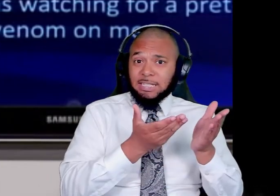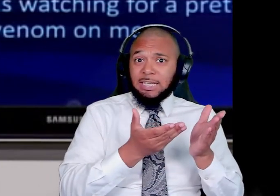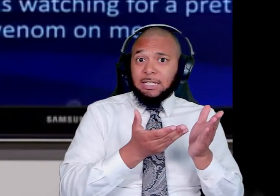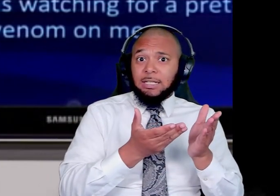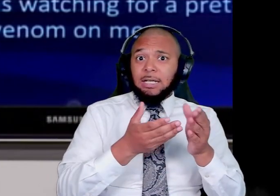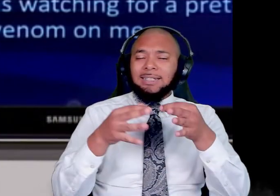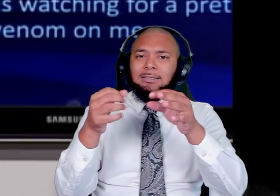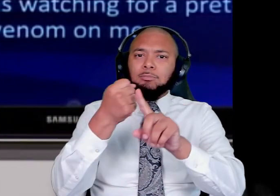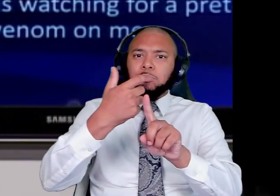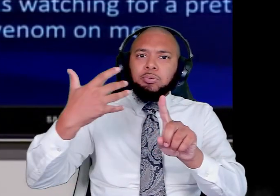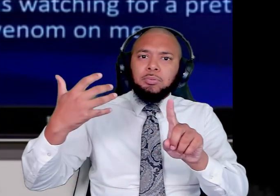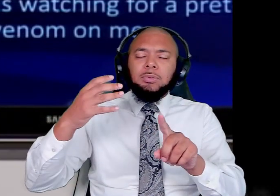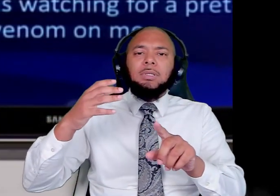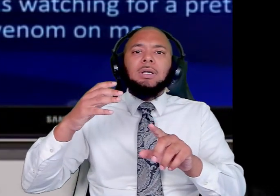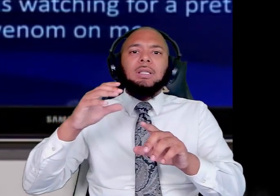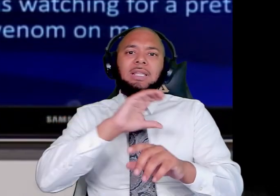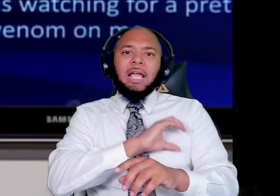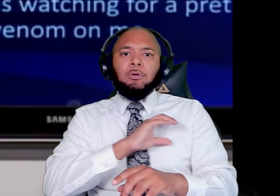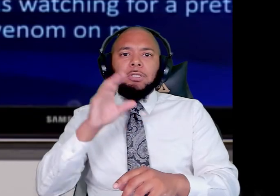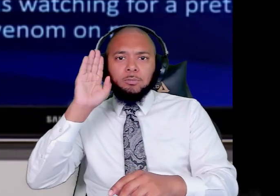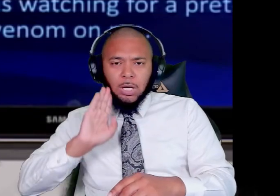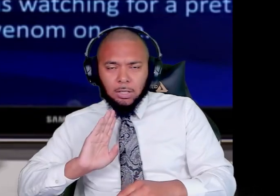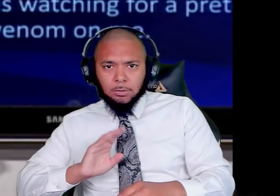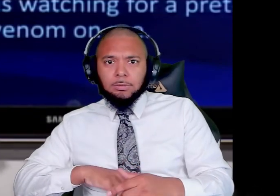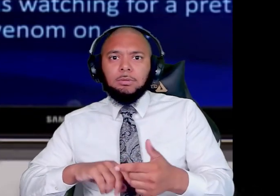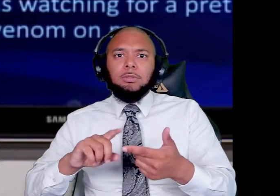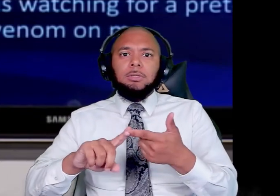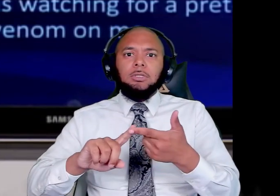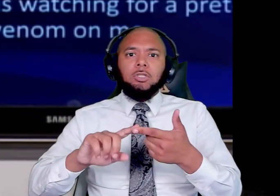of Brown, of his